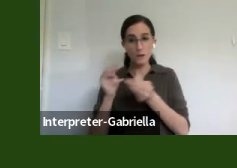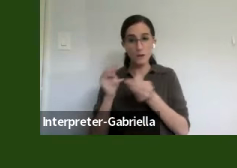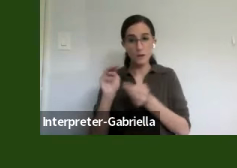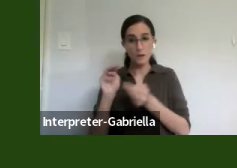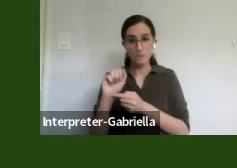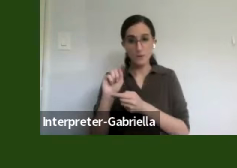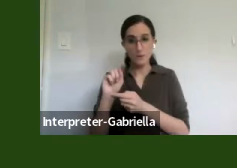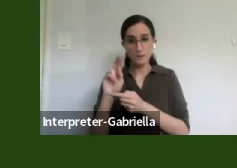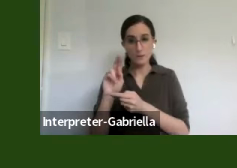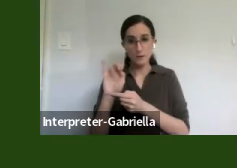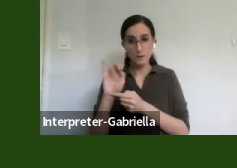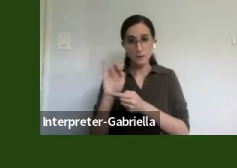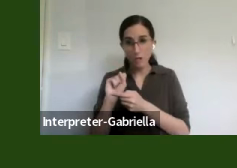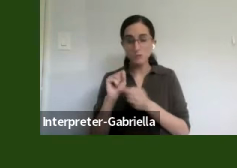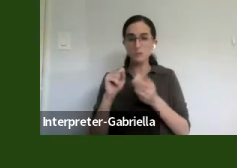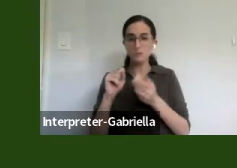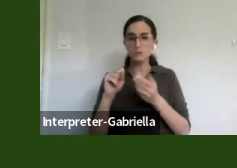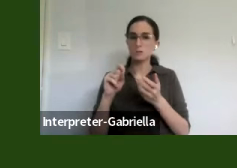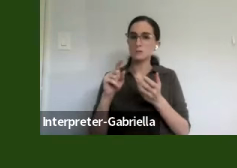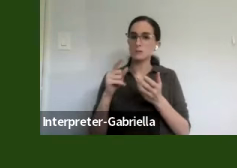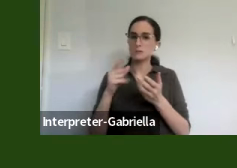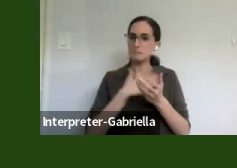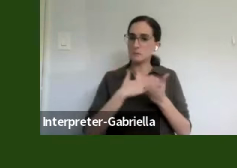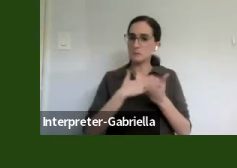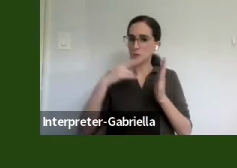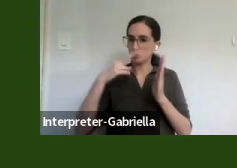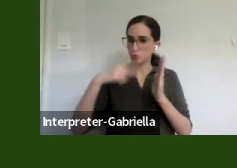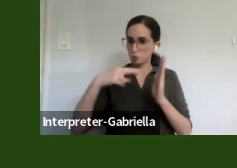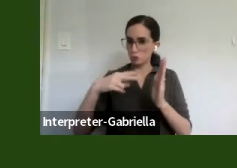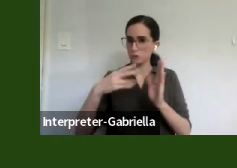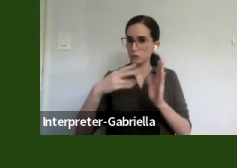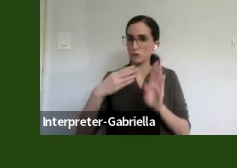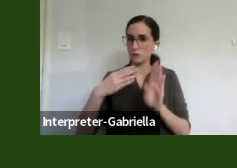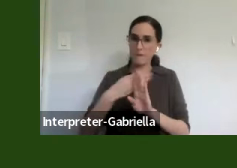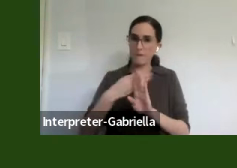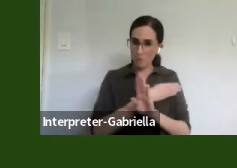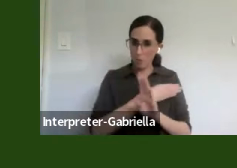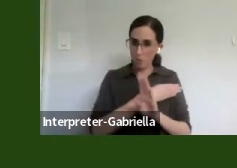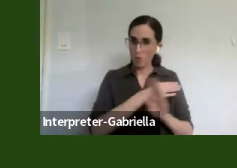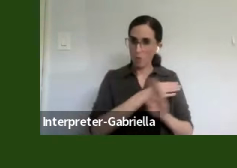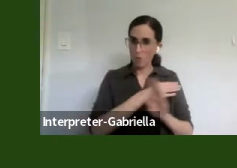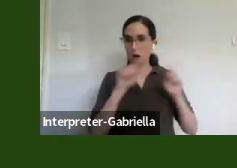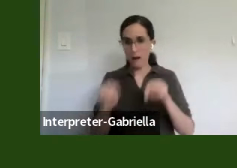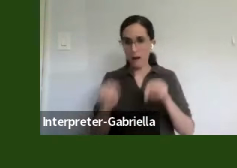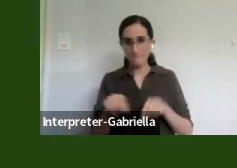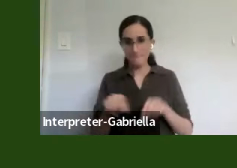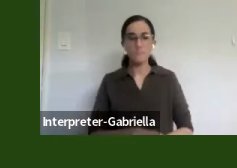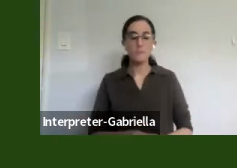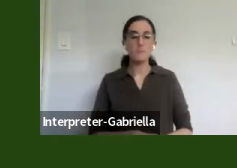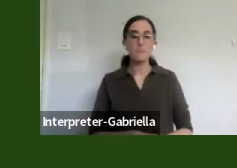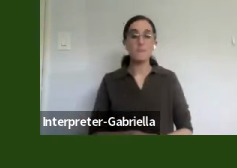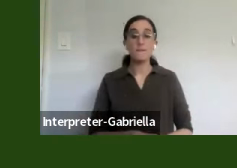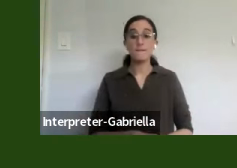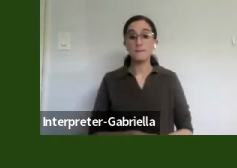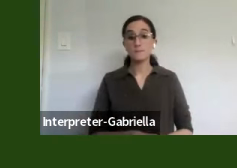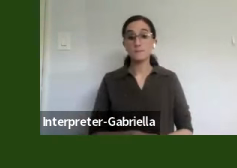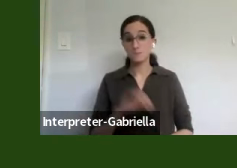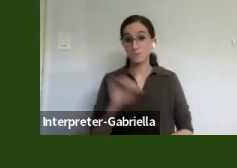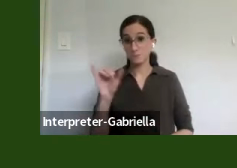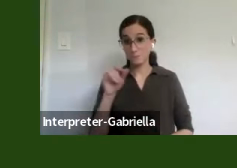información previamente, previo a las juntas, cuando se tiene que estar preparados. and use the raise hand feature. So if you have